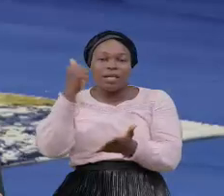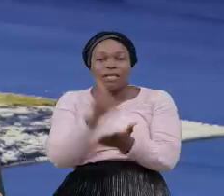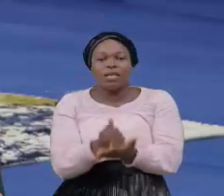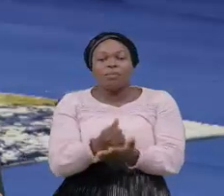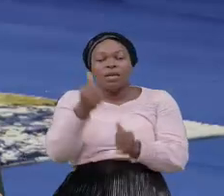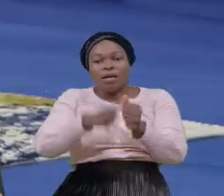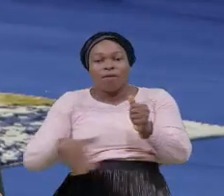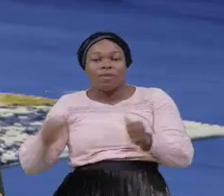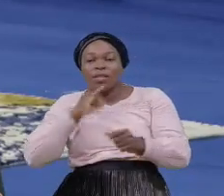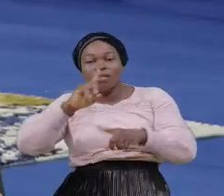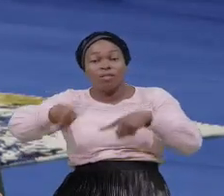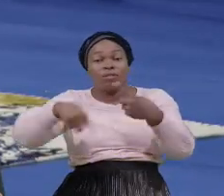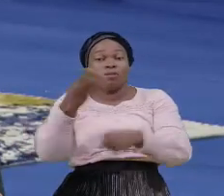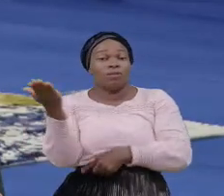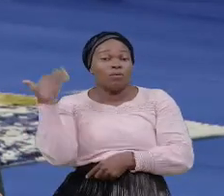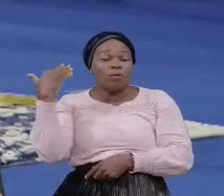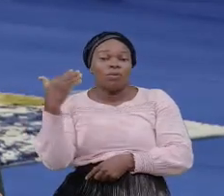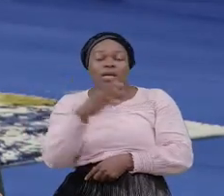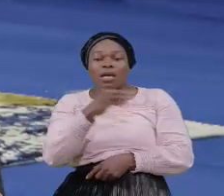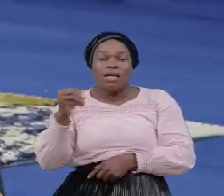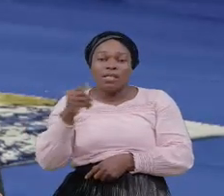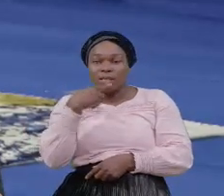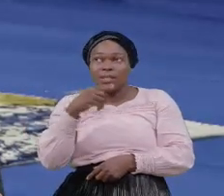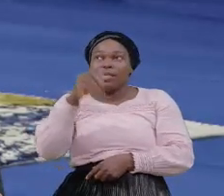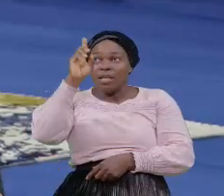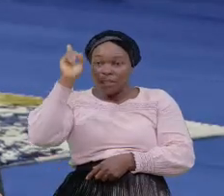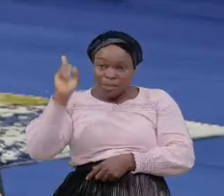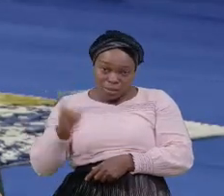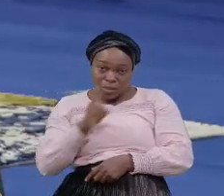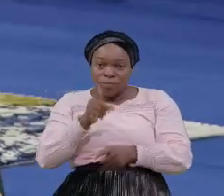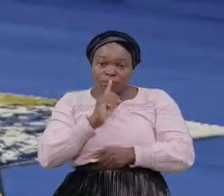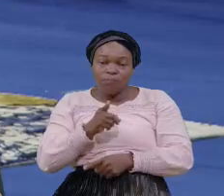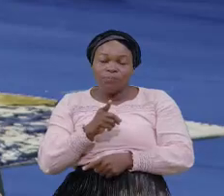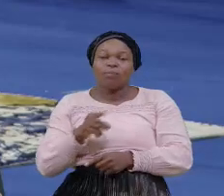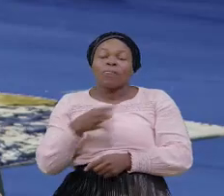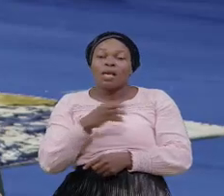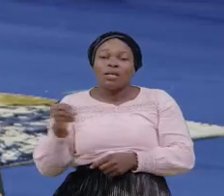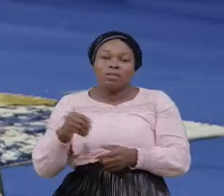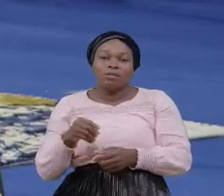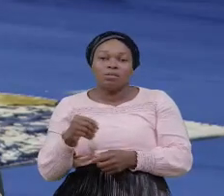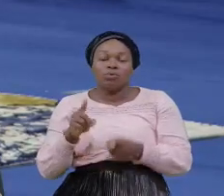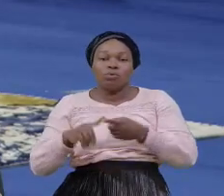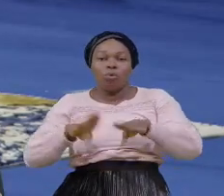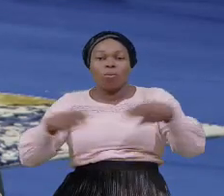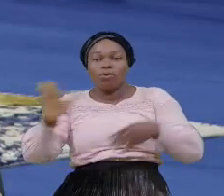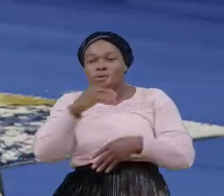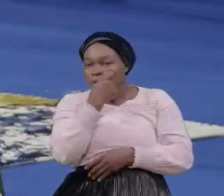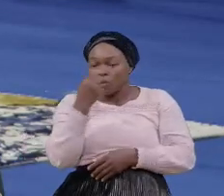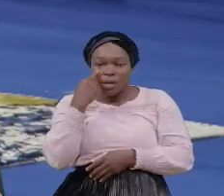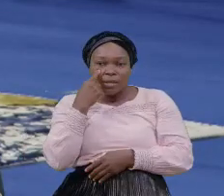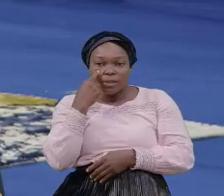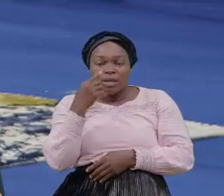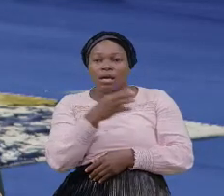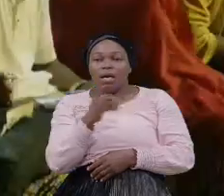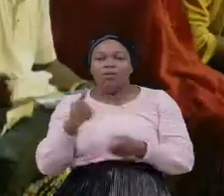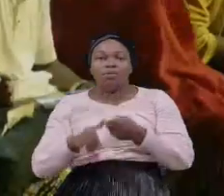say yes, sir. You say that final amen, you open your eyes like this, you open your eyes to